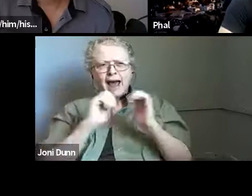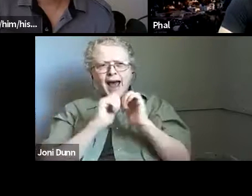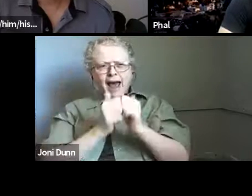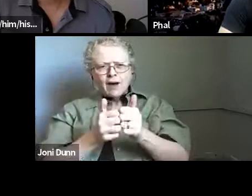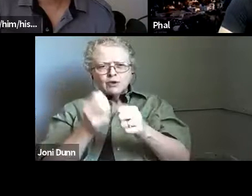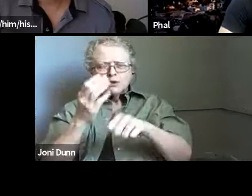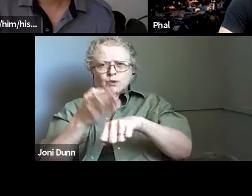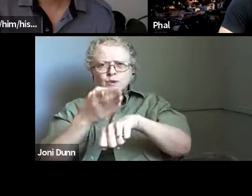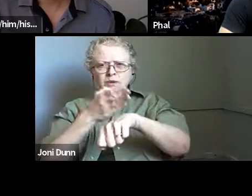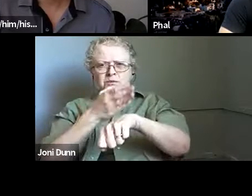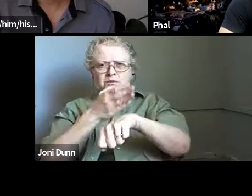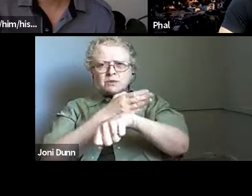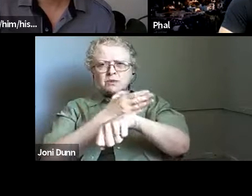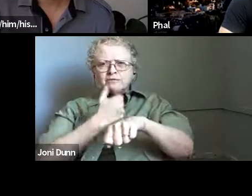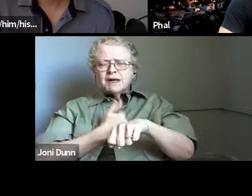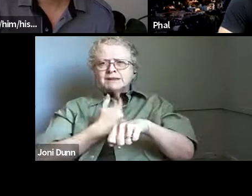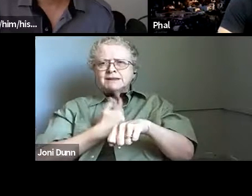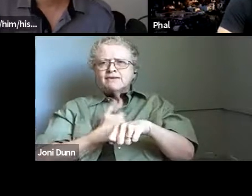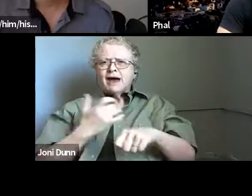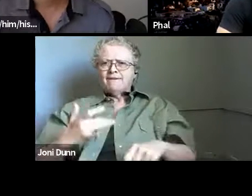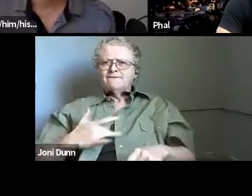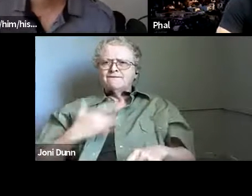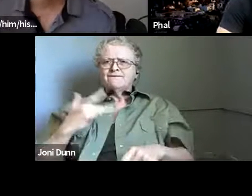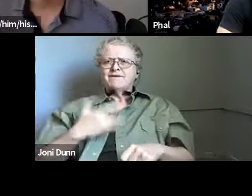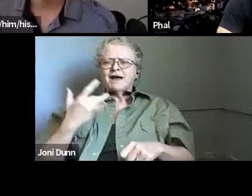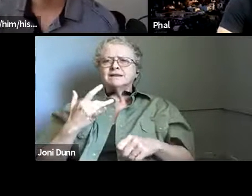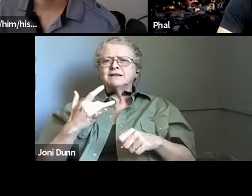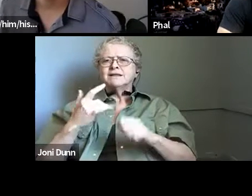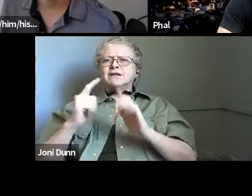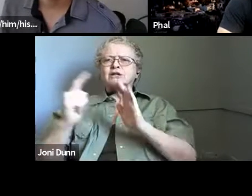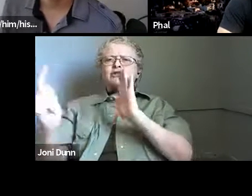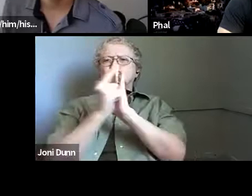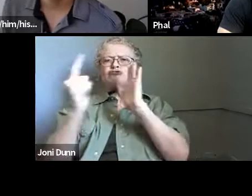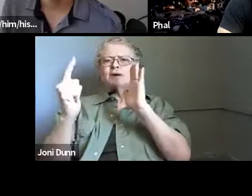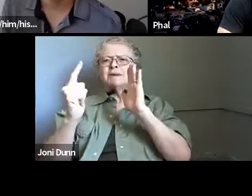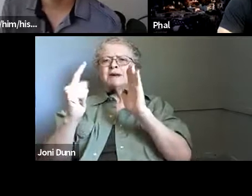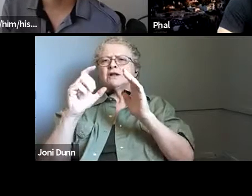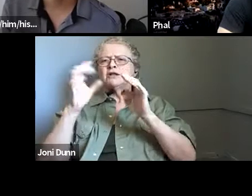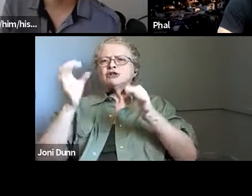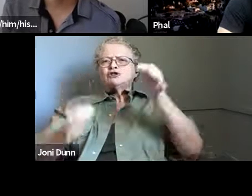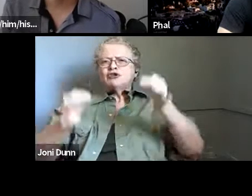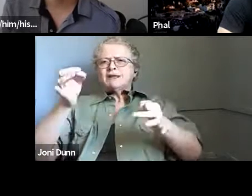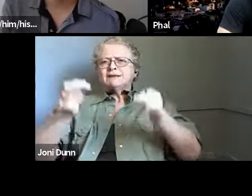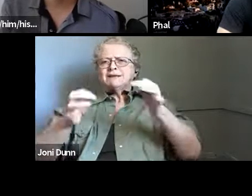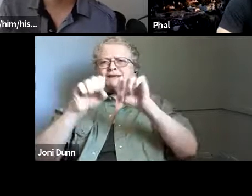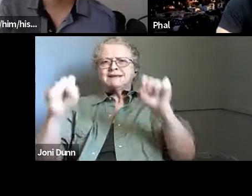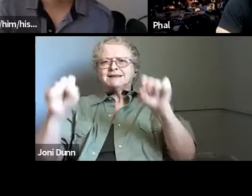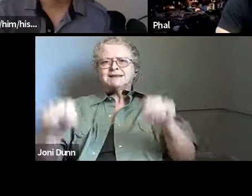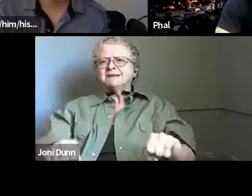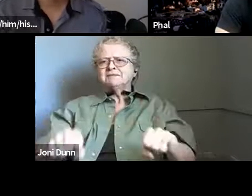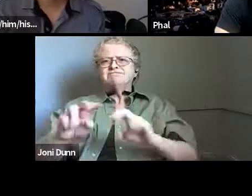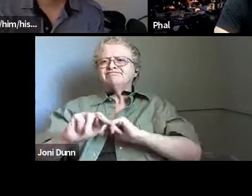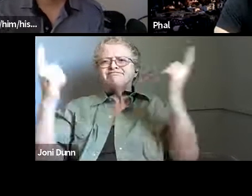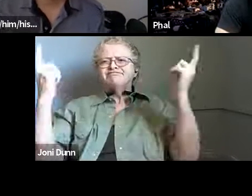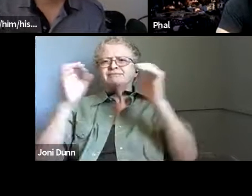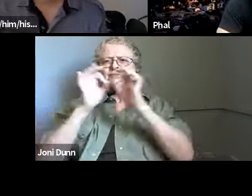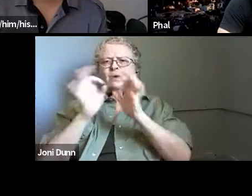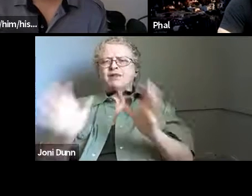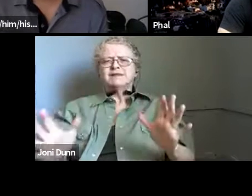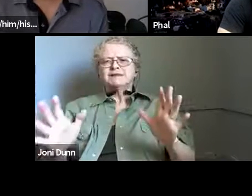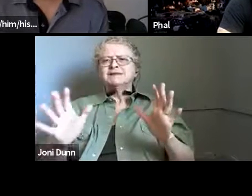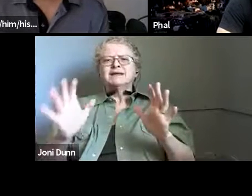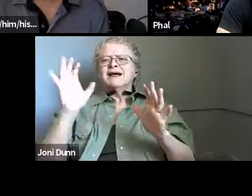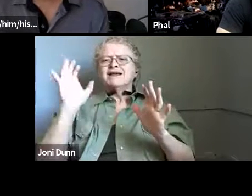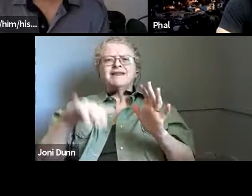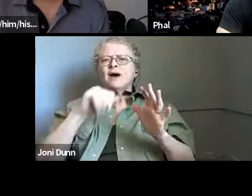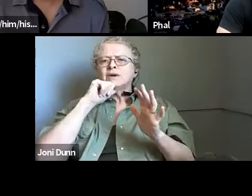I felt really clearly was that the criminal justice system was not going to be the space that I went to, and it wasn't the space that I was interested